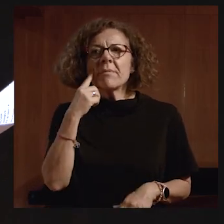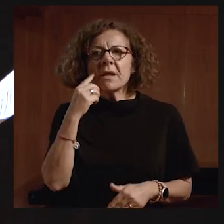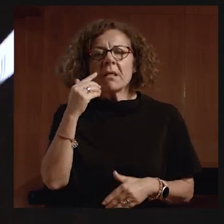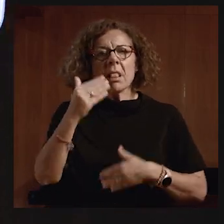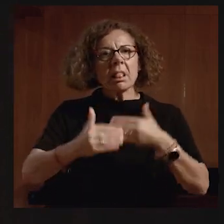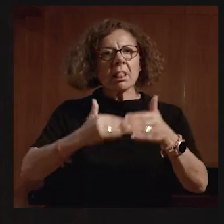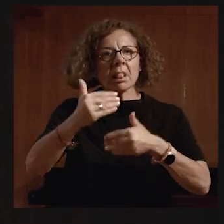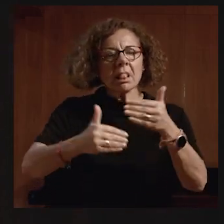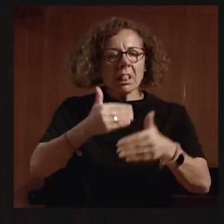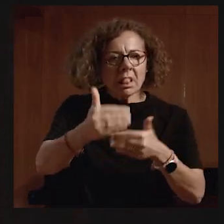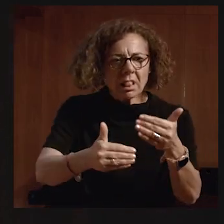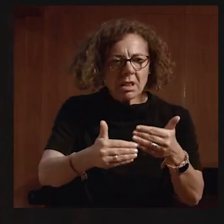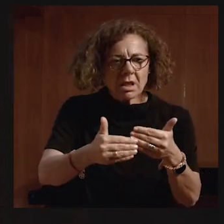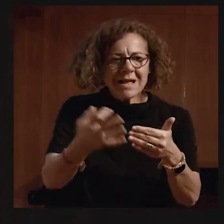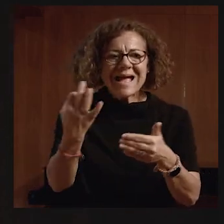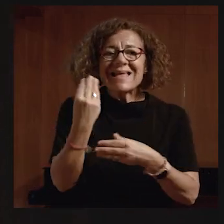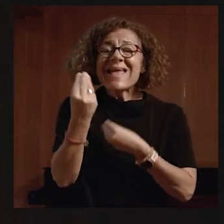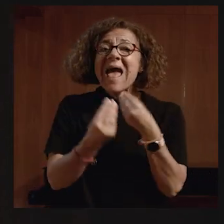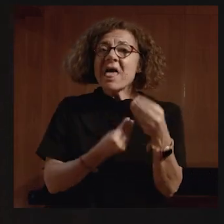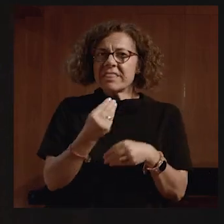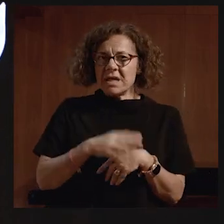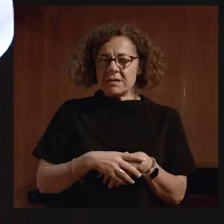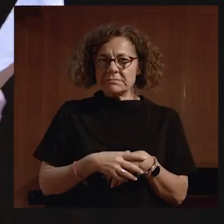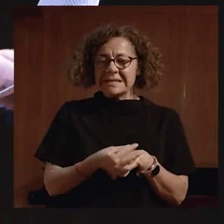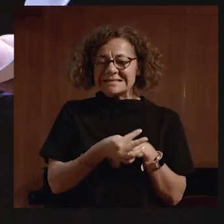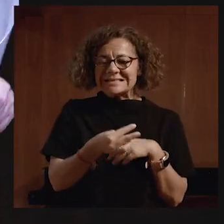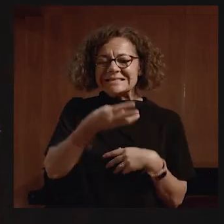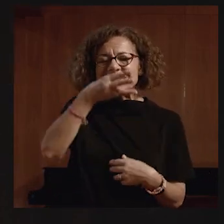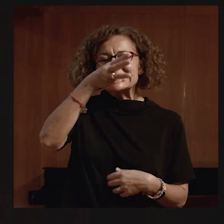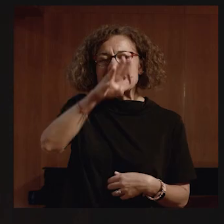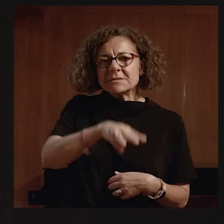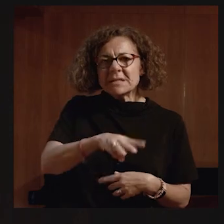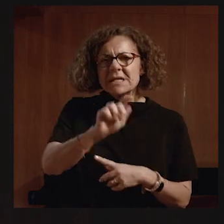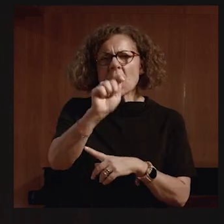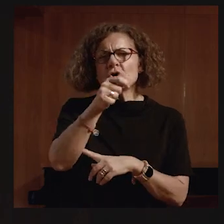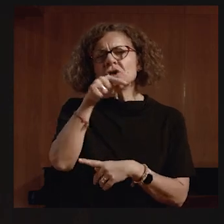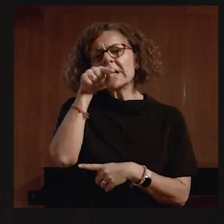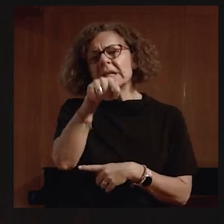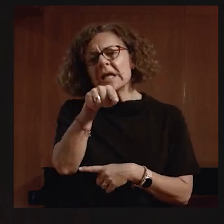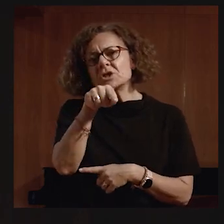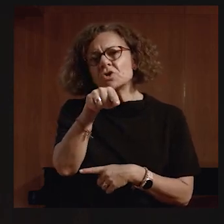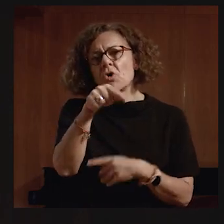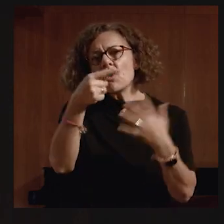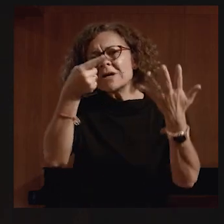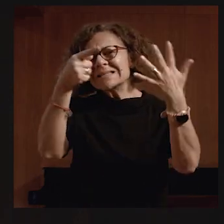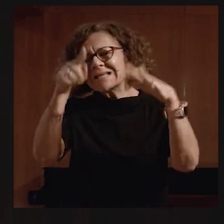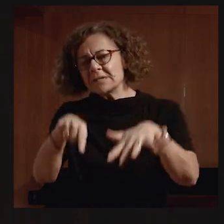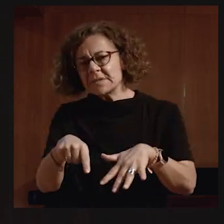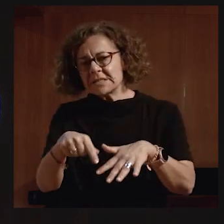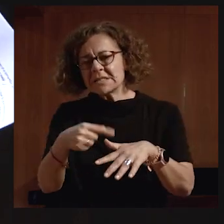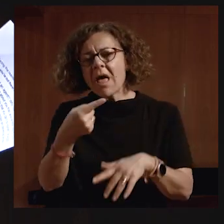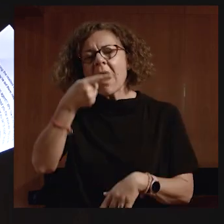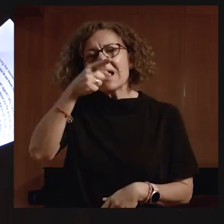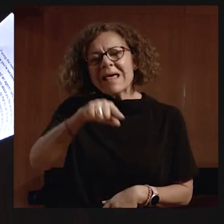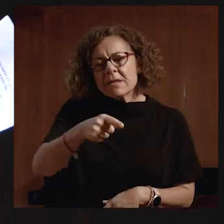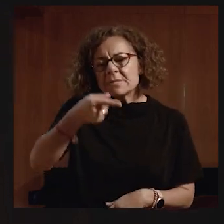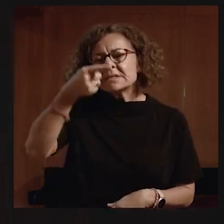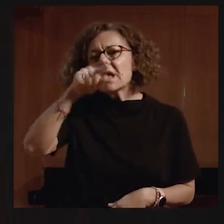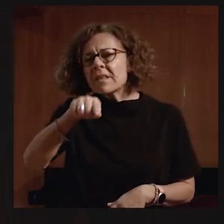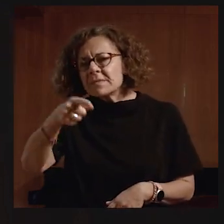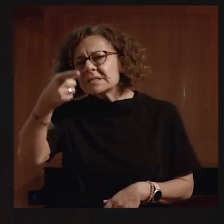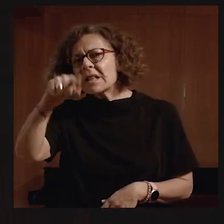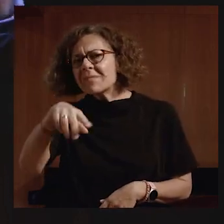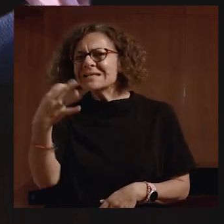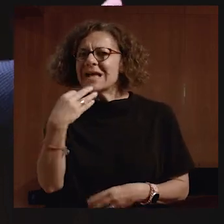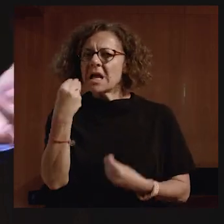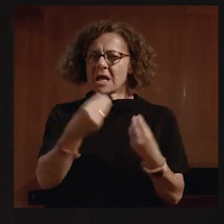do in 3 months' time to get to 6 months? What do I need to do every month? What do I need to do every week? What do I need to do every day? That could